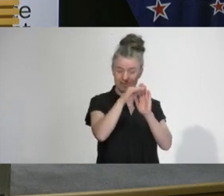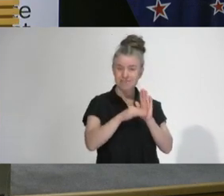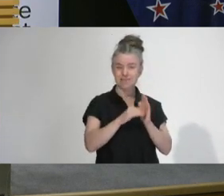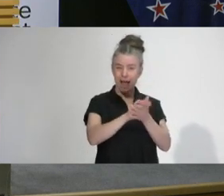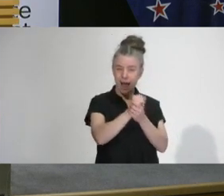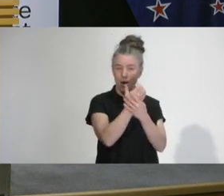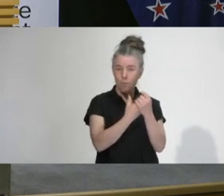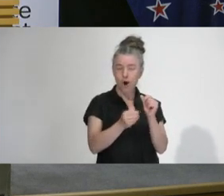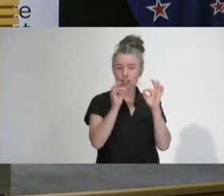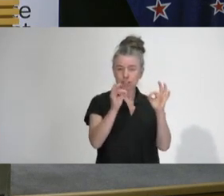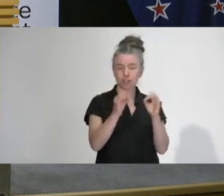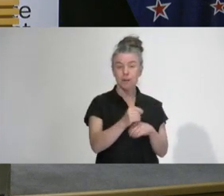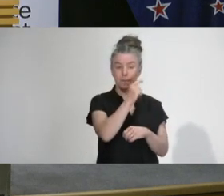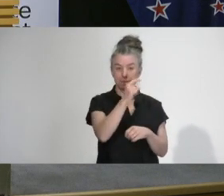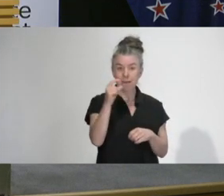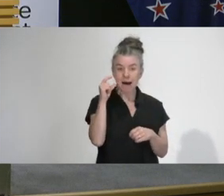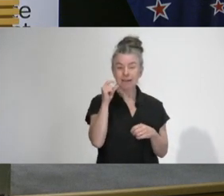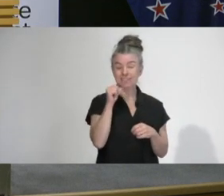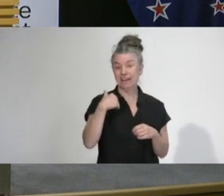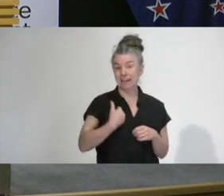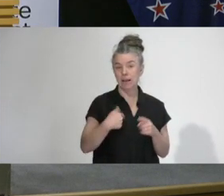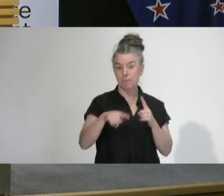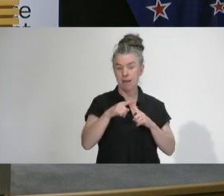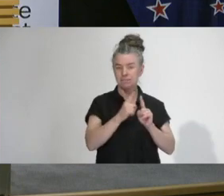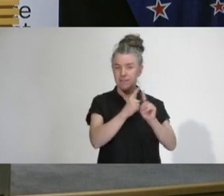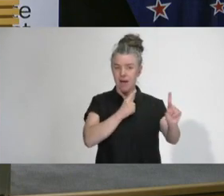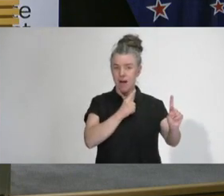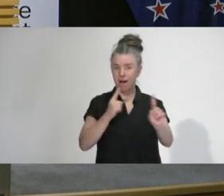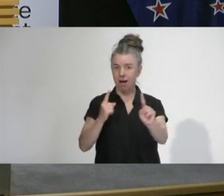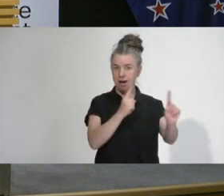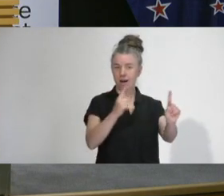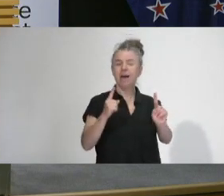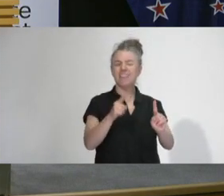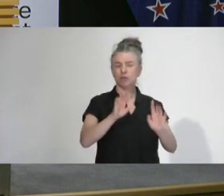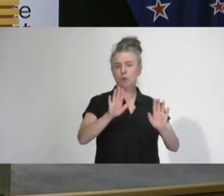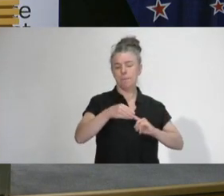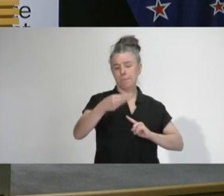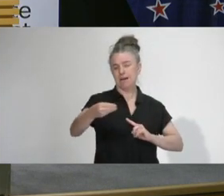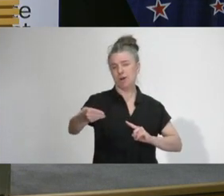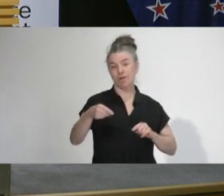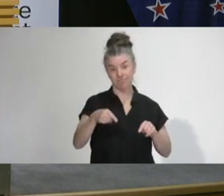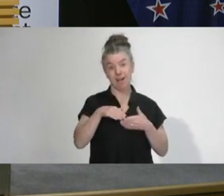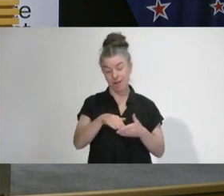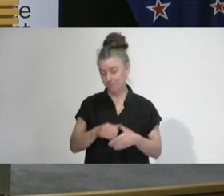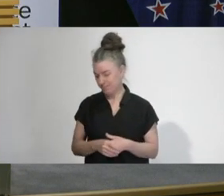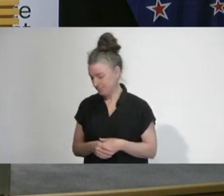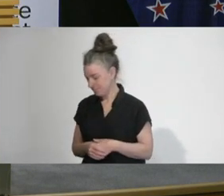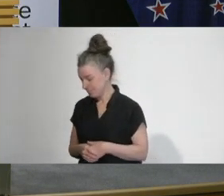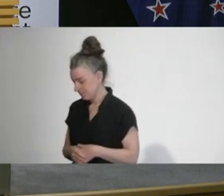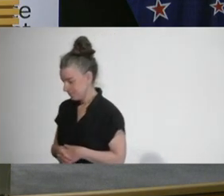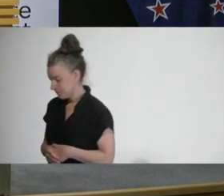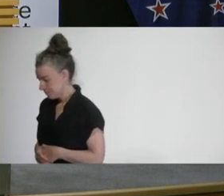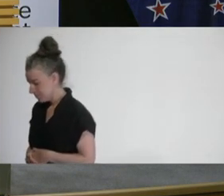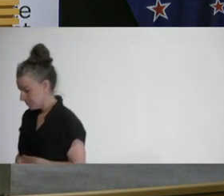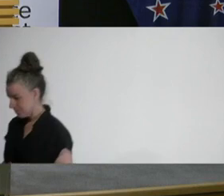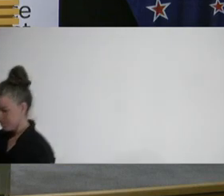hand washing, use of masks if necessary, and physical distancing will stop infections being spread. The moving princess, you've